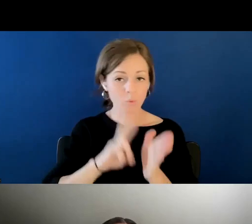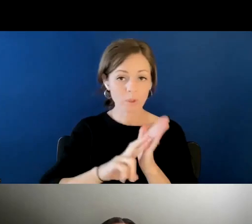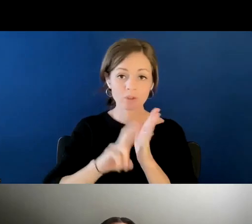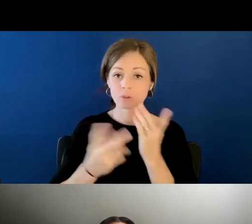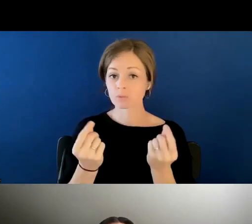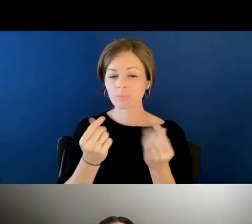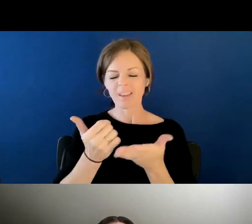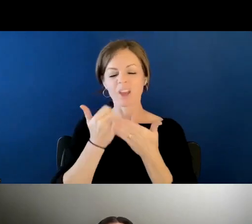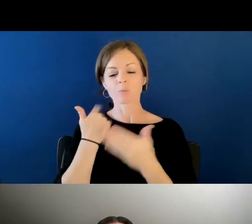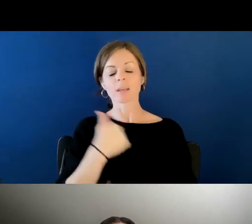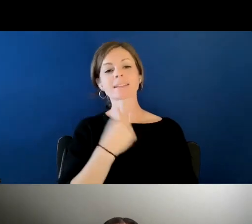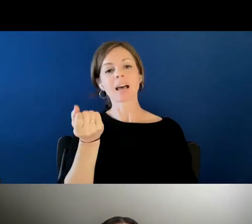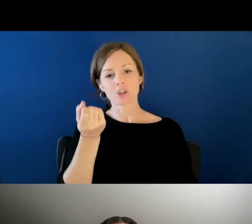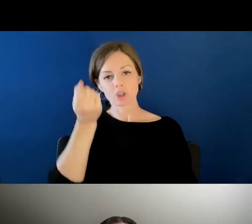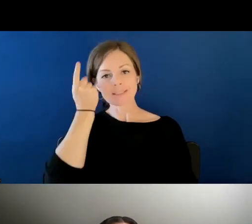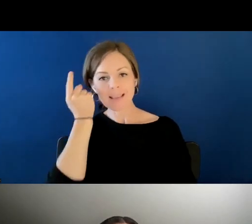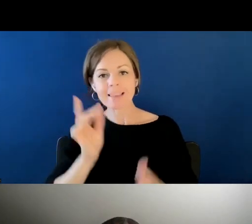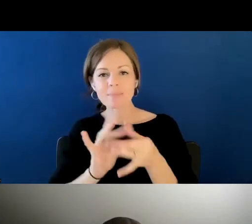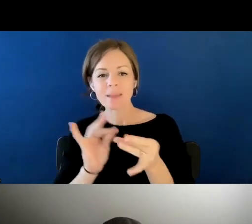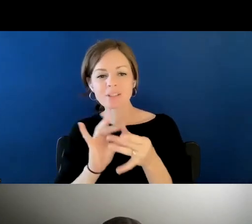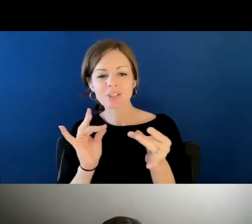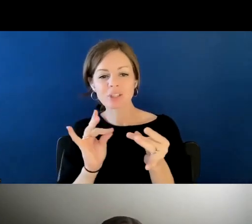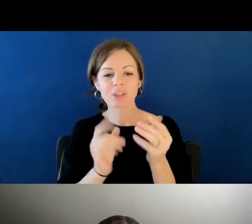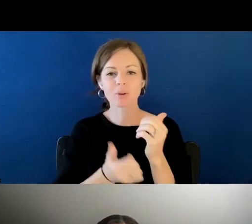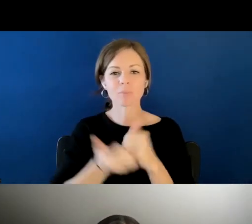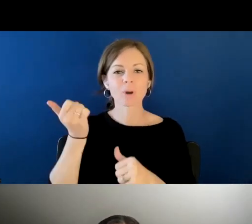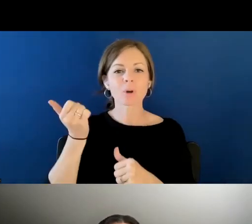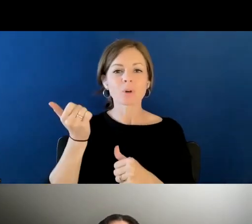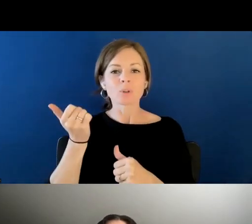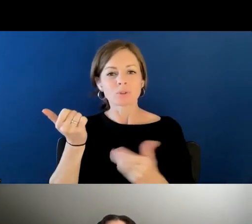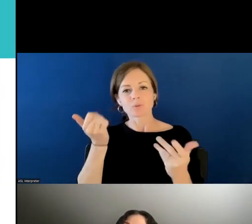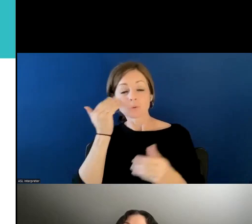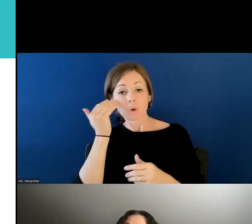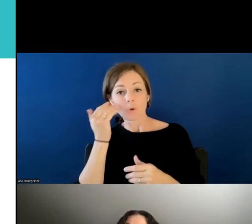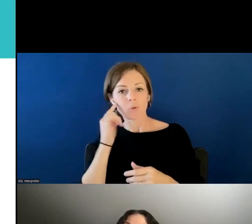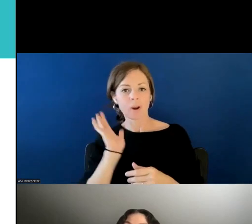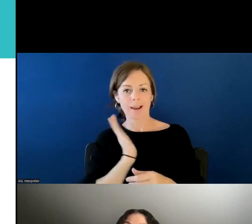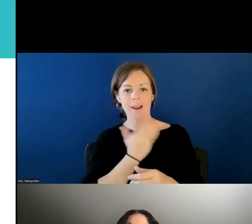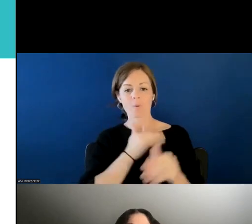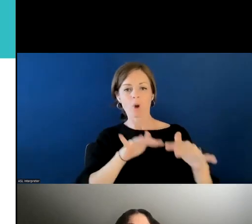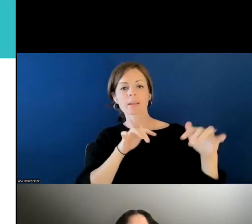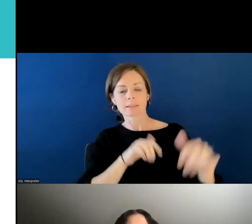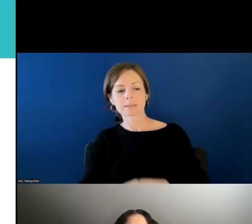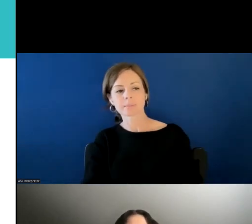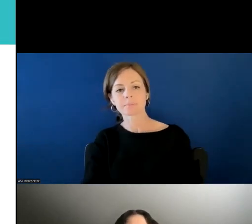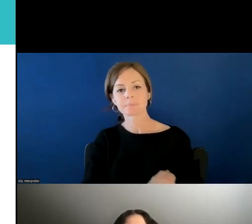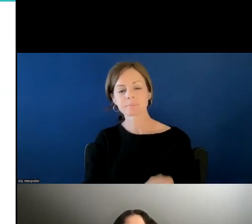those messaging frames that were most resonant with our key audiences. Next slide, please.